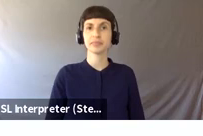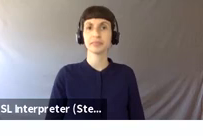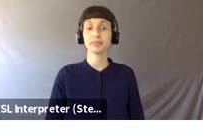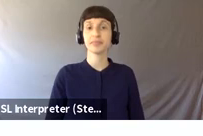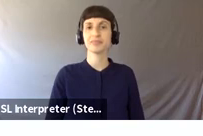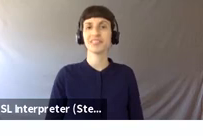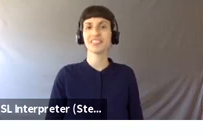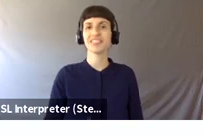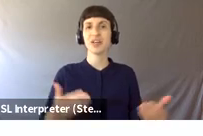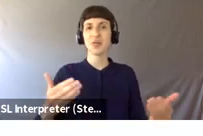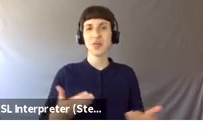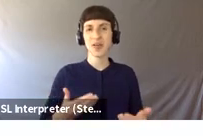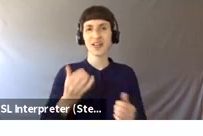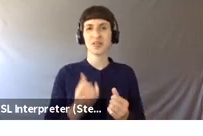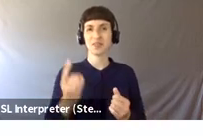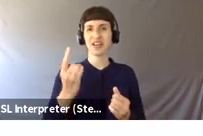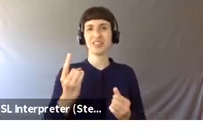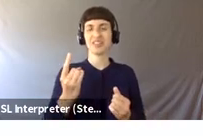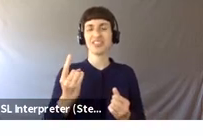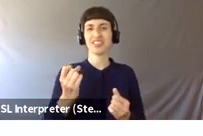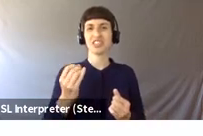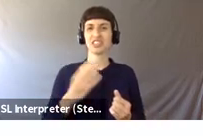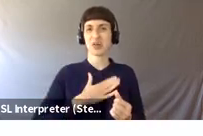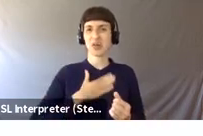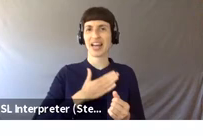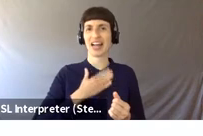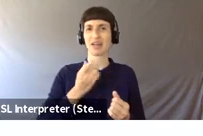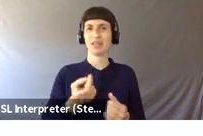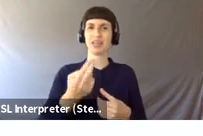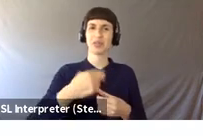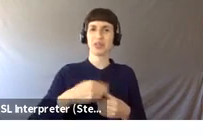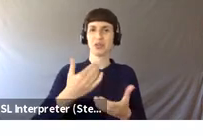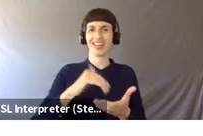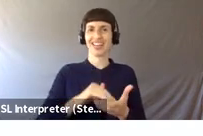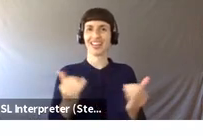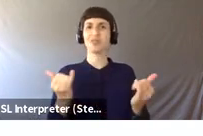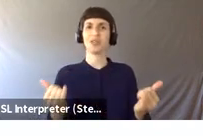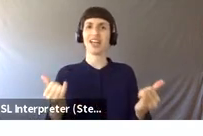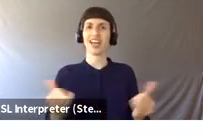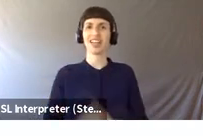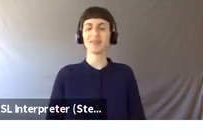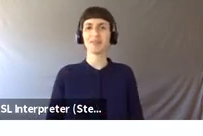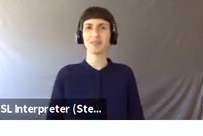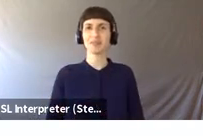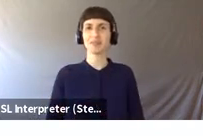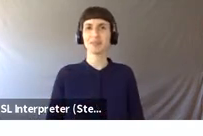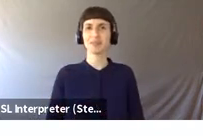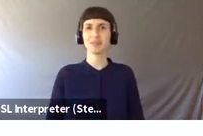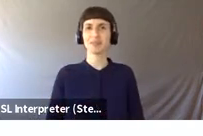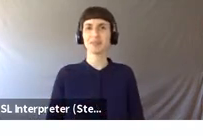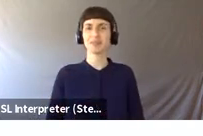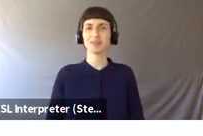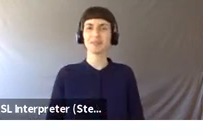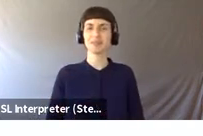Welcome, everyone. We're so glad you could rejoin us today. We will be kicking off this session in just a